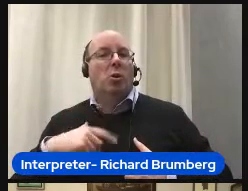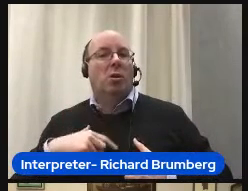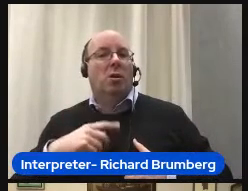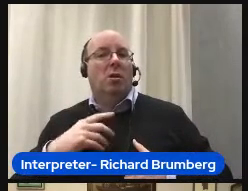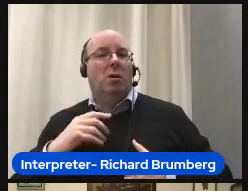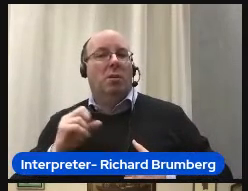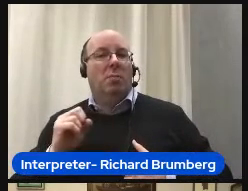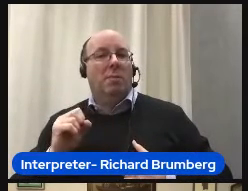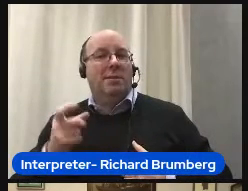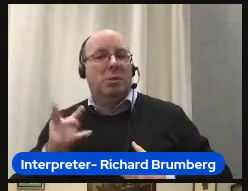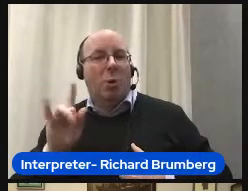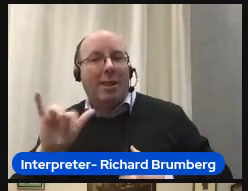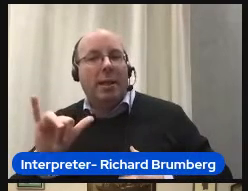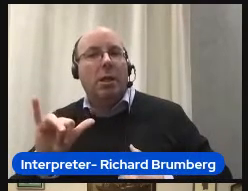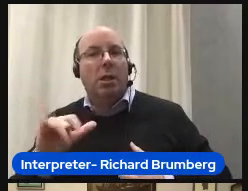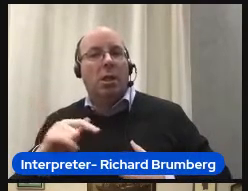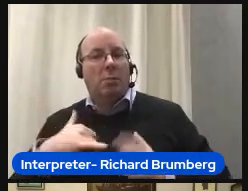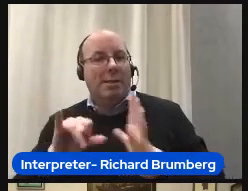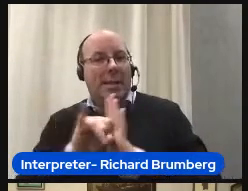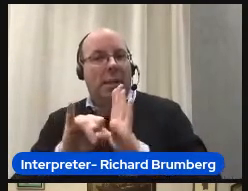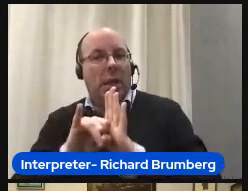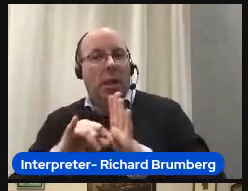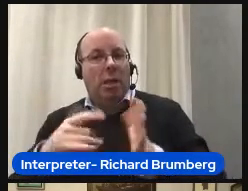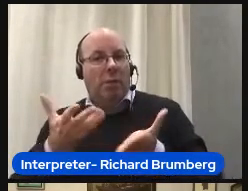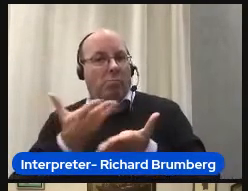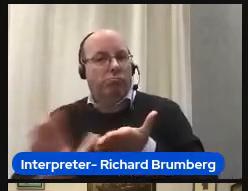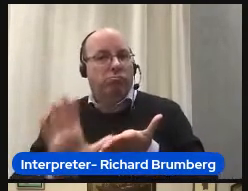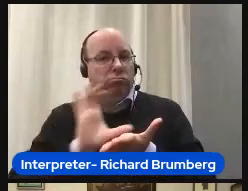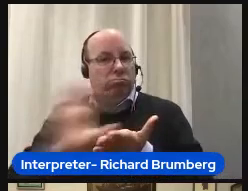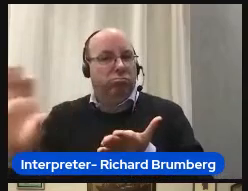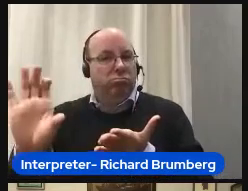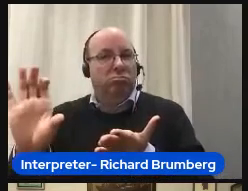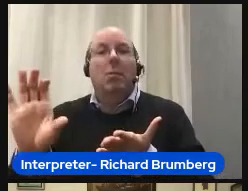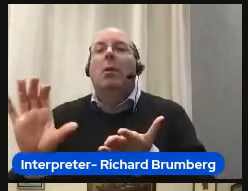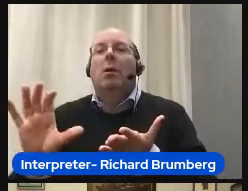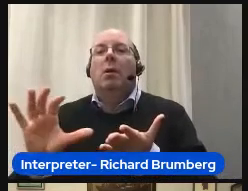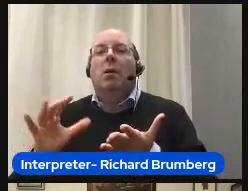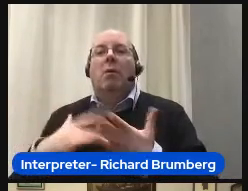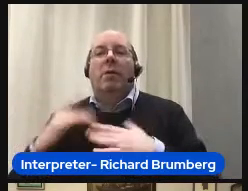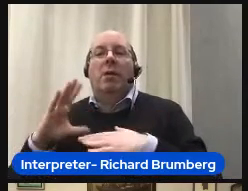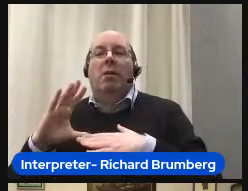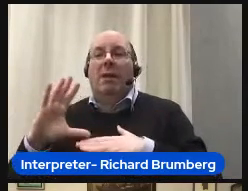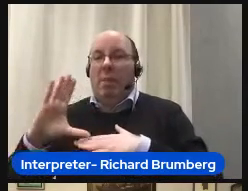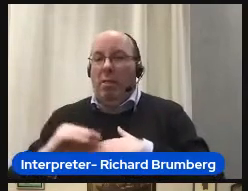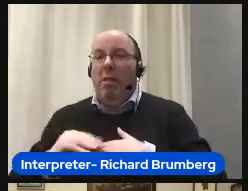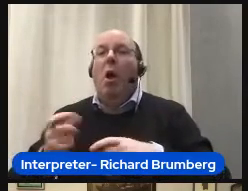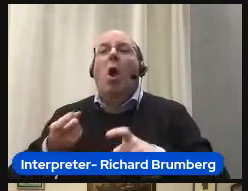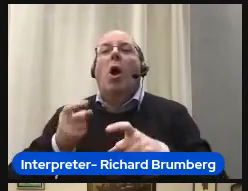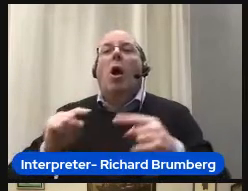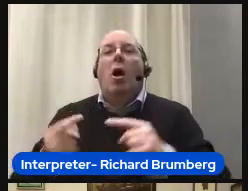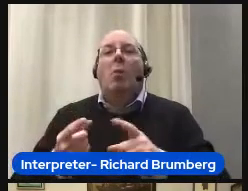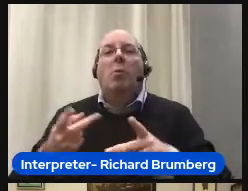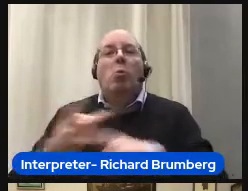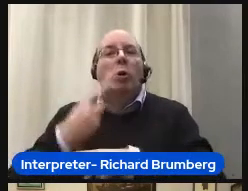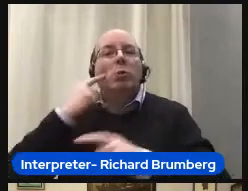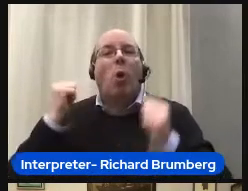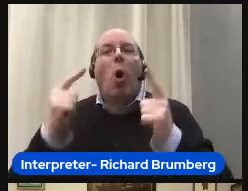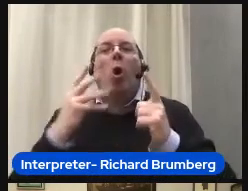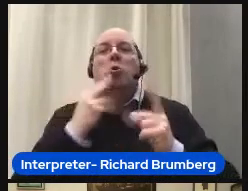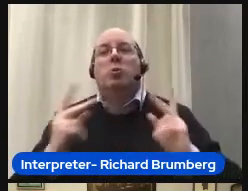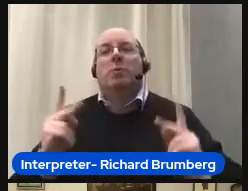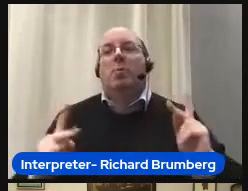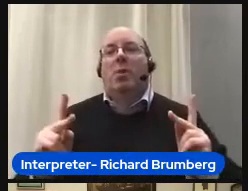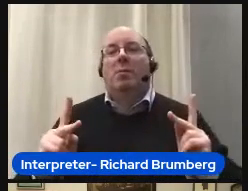Judaism because of their gender identity or their sexual orientation harms all Jews. And so that there has been